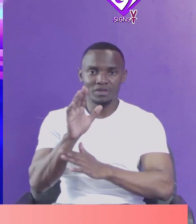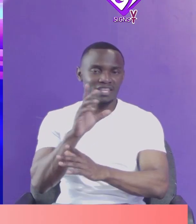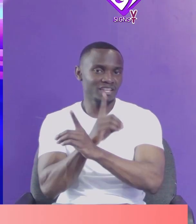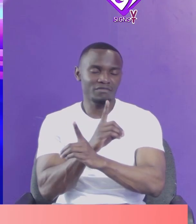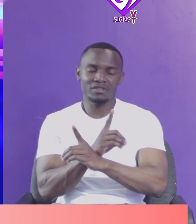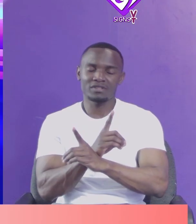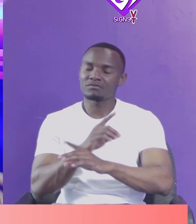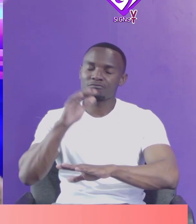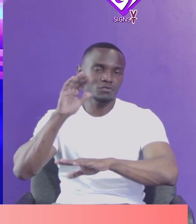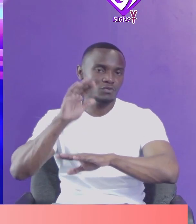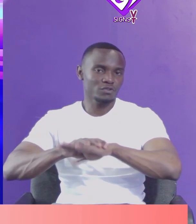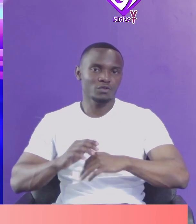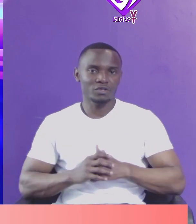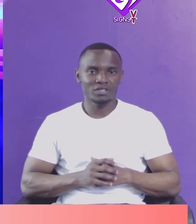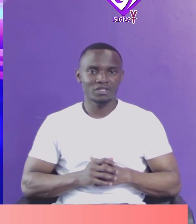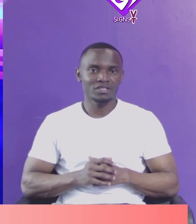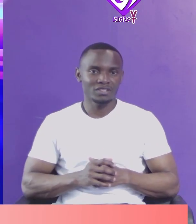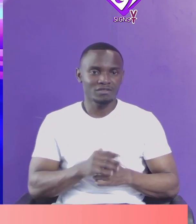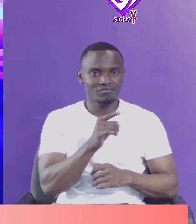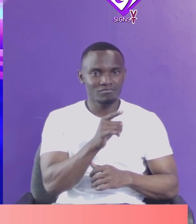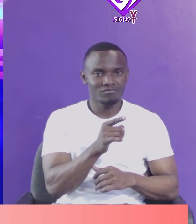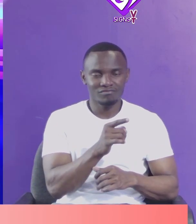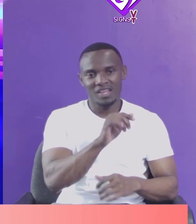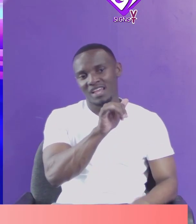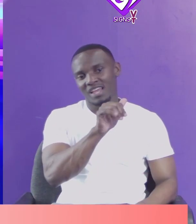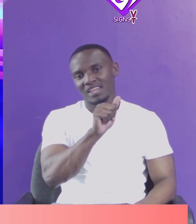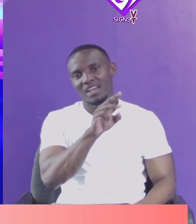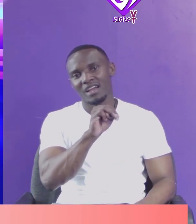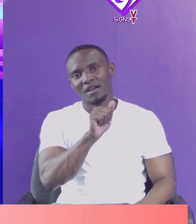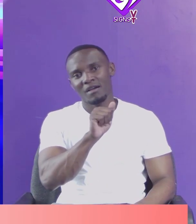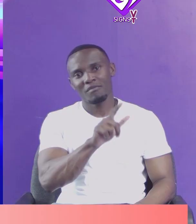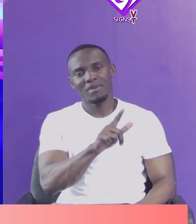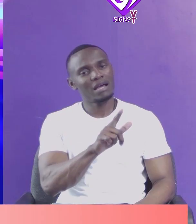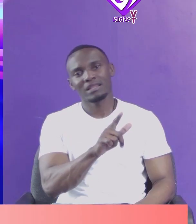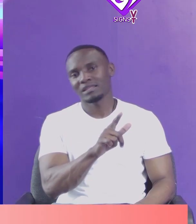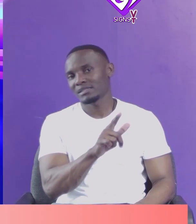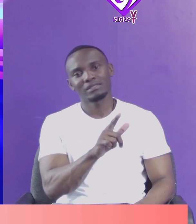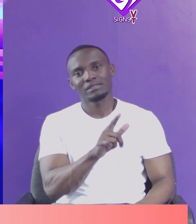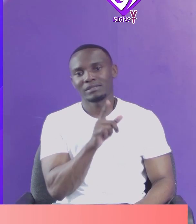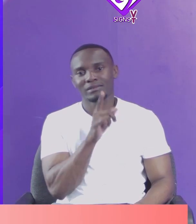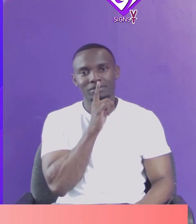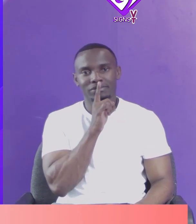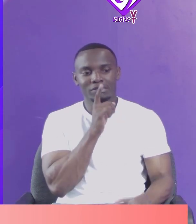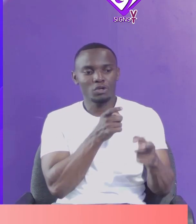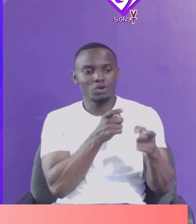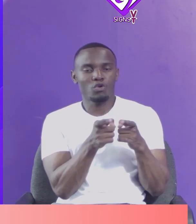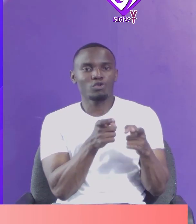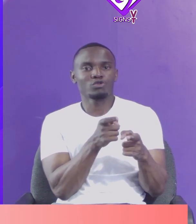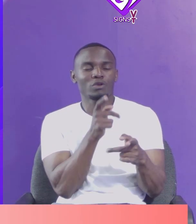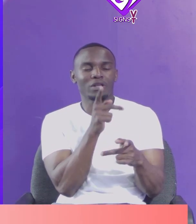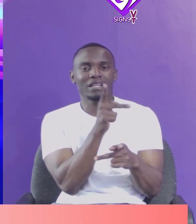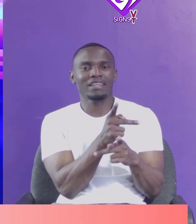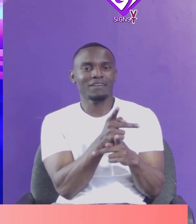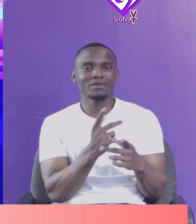looked really good. Yes. Yamal was like he had been, he was quiet most of the game. He was pocketed. Cucurella alimweka kwa mfuko.